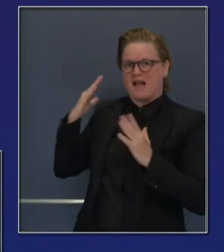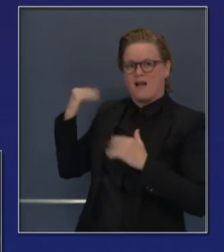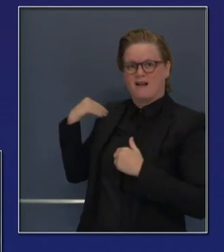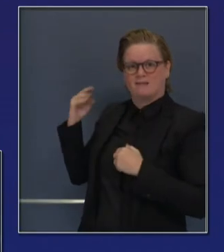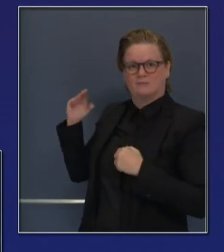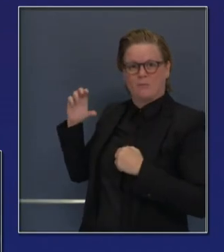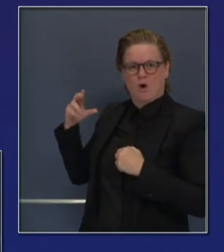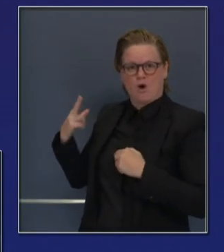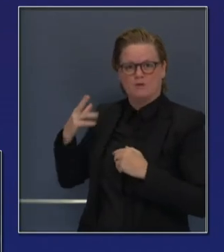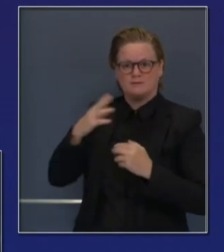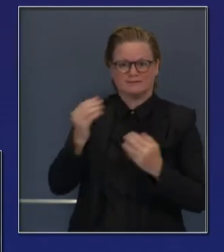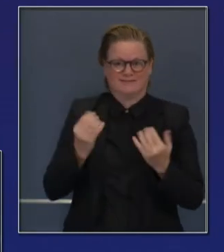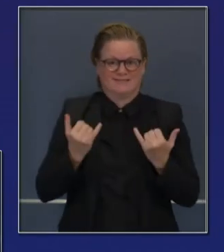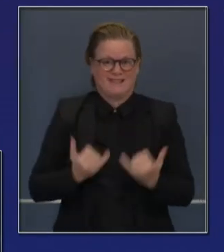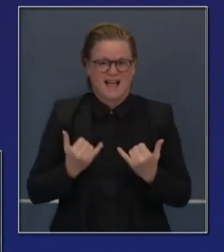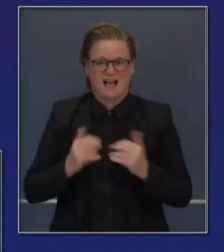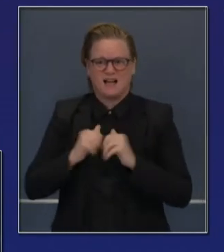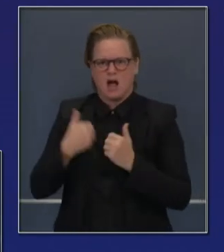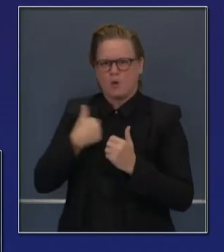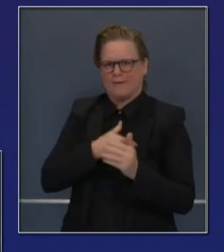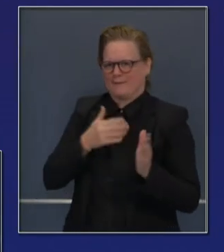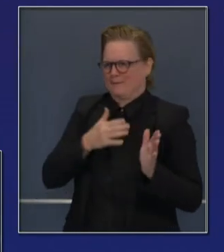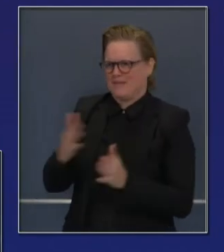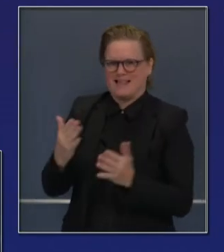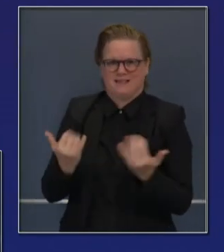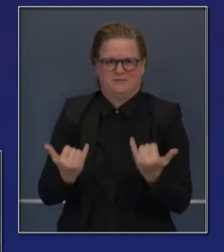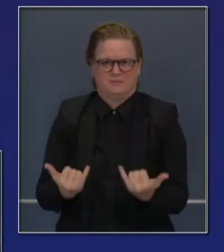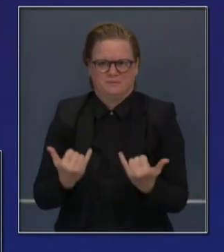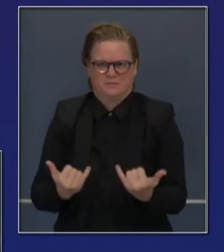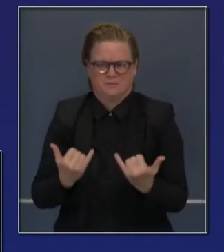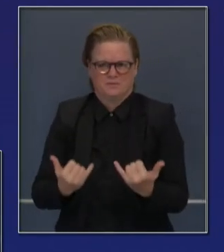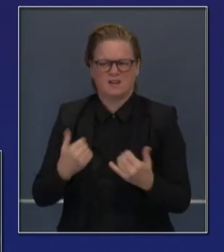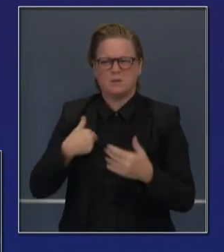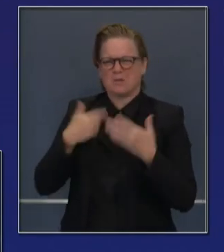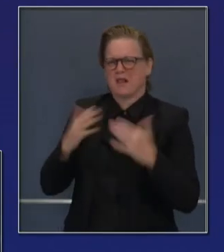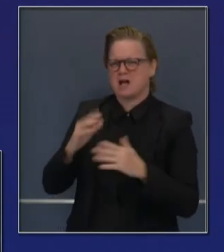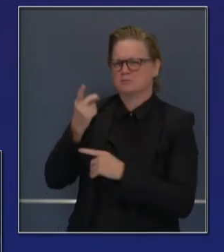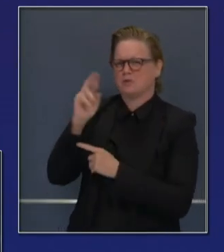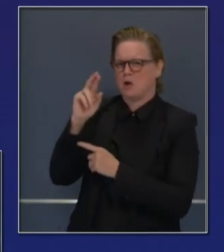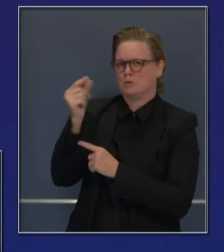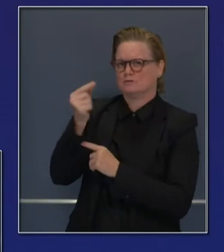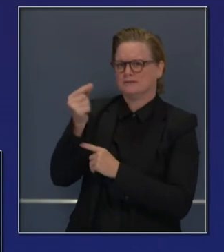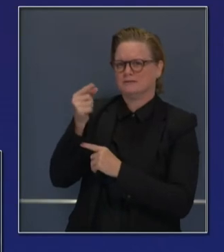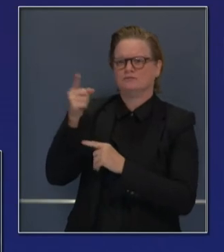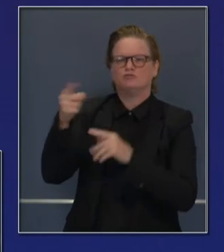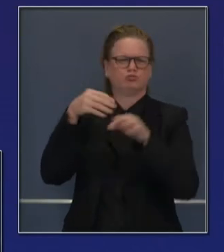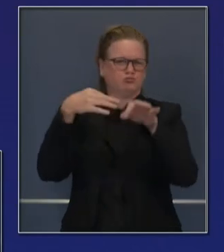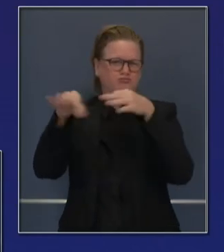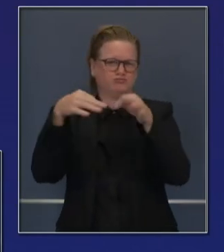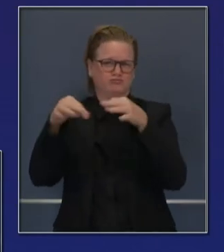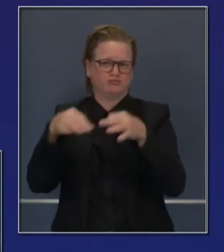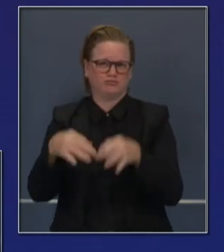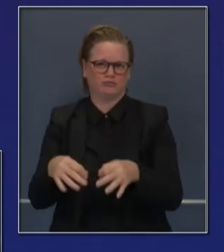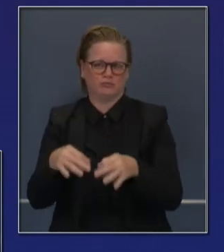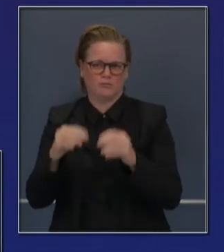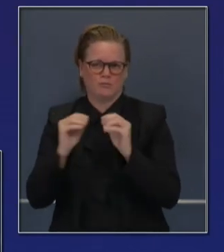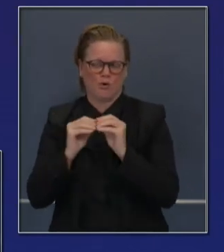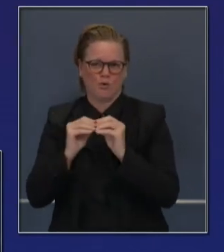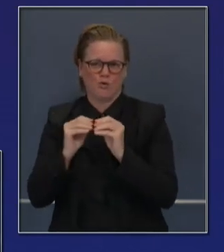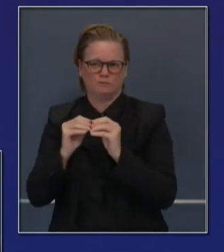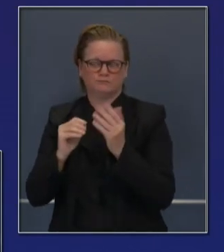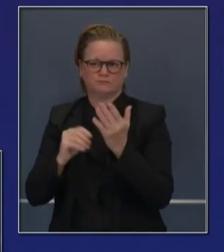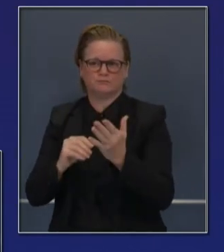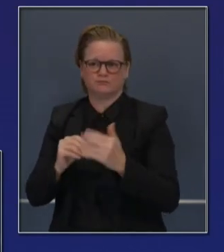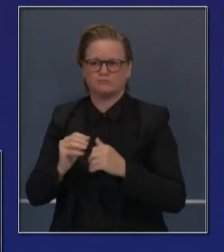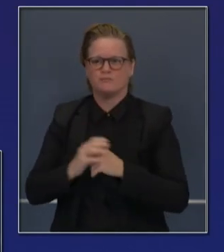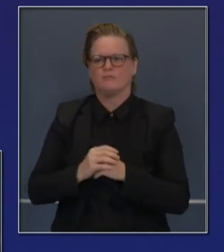you anticipate the system capacity to really start to feel stress, but also maybe break down that it's not